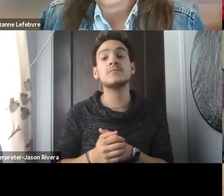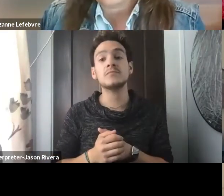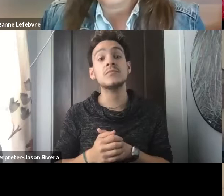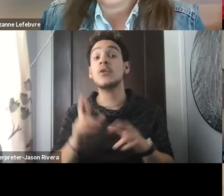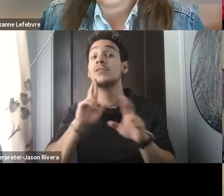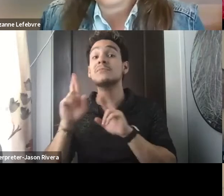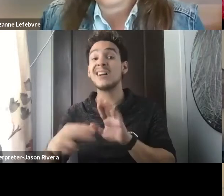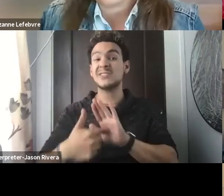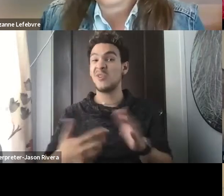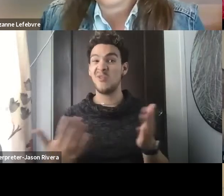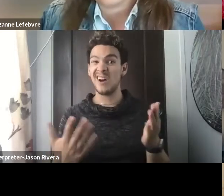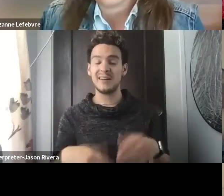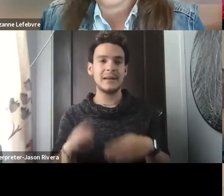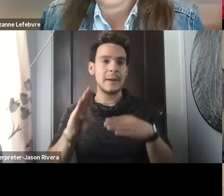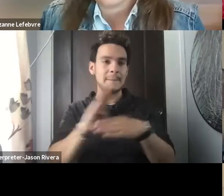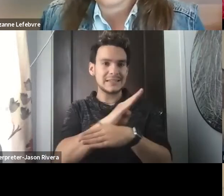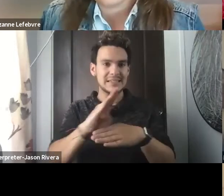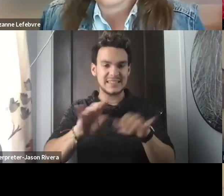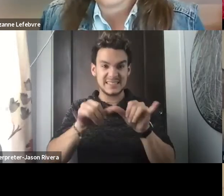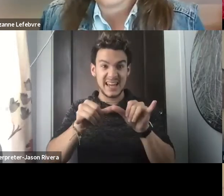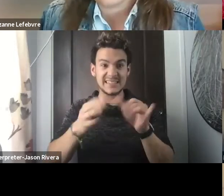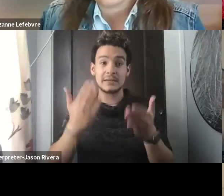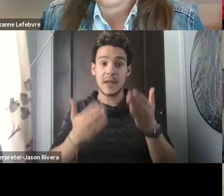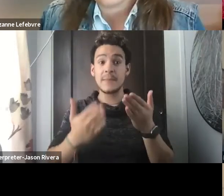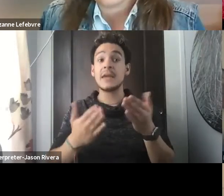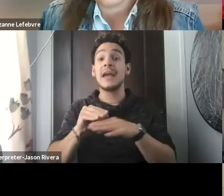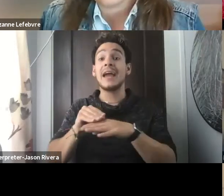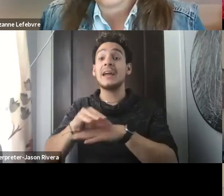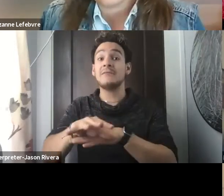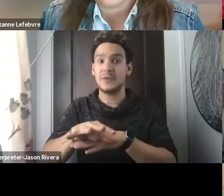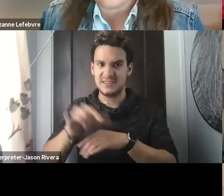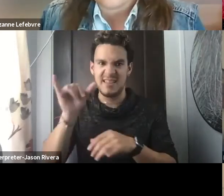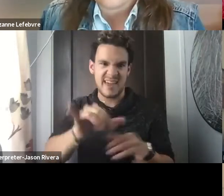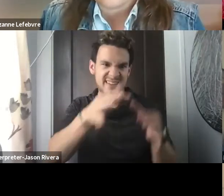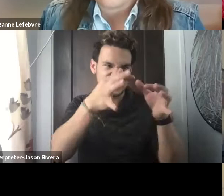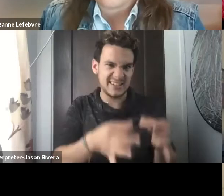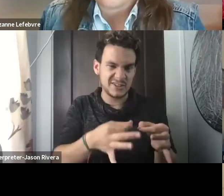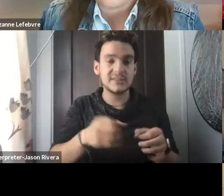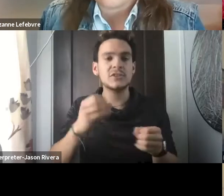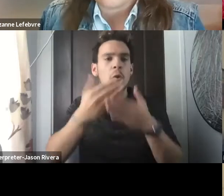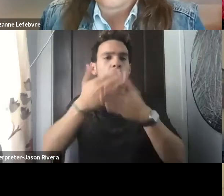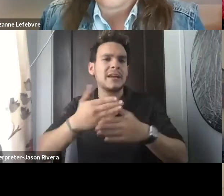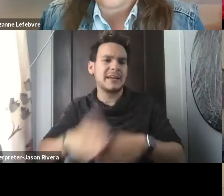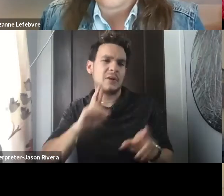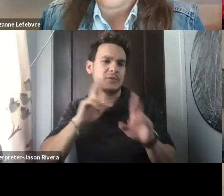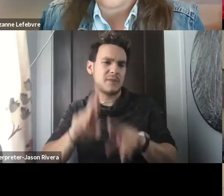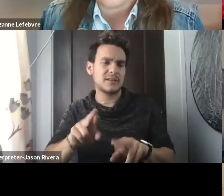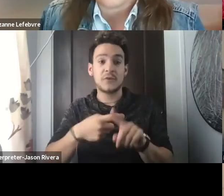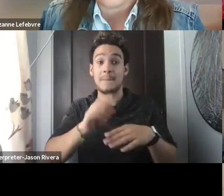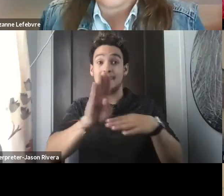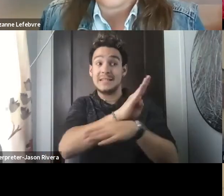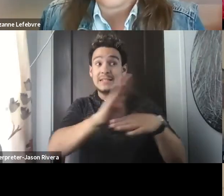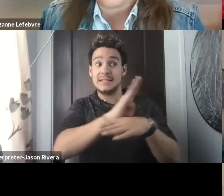Responses indicated that business size may influence this. So breaking down our respondents by business